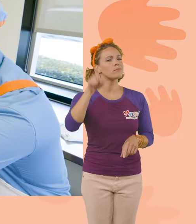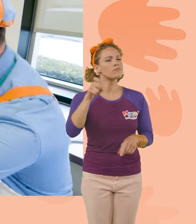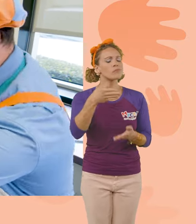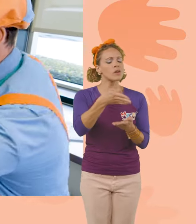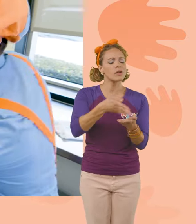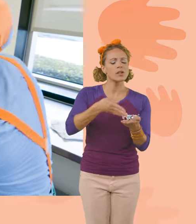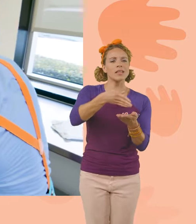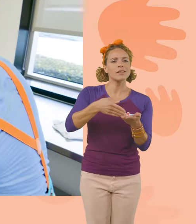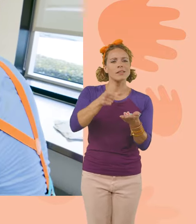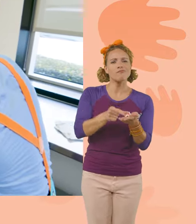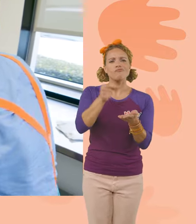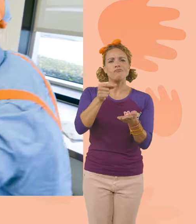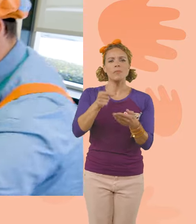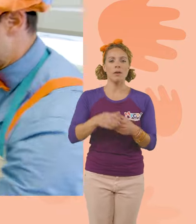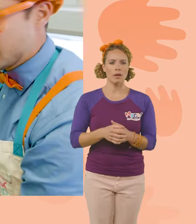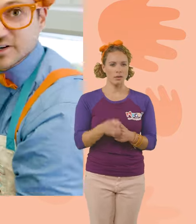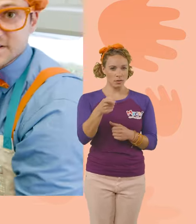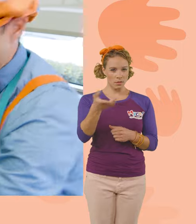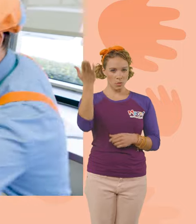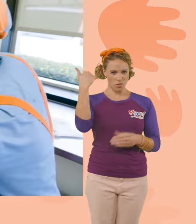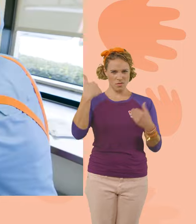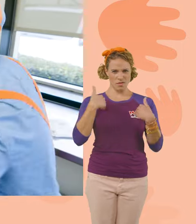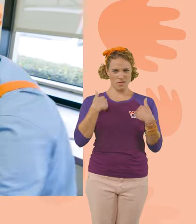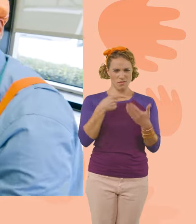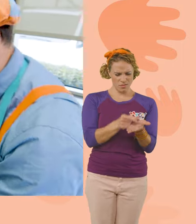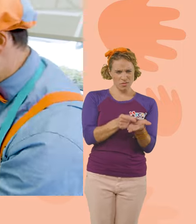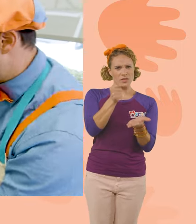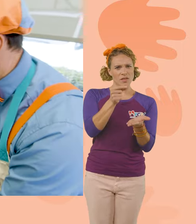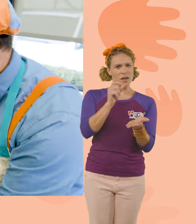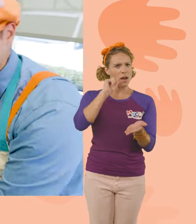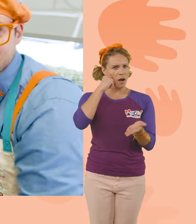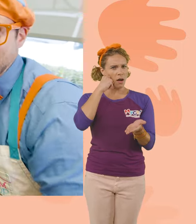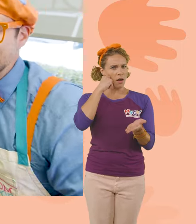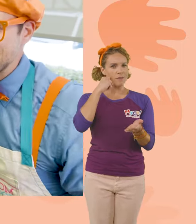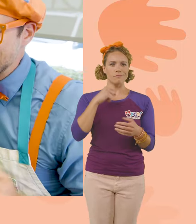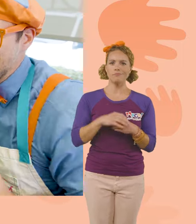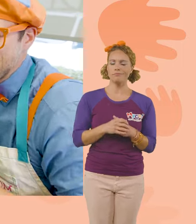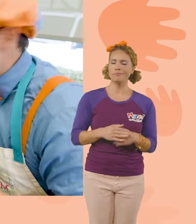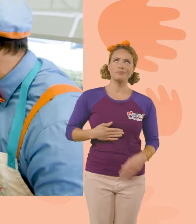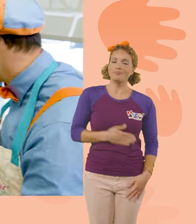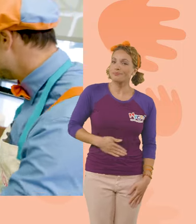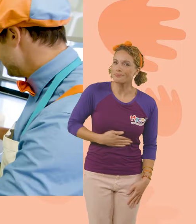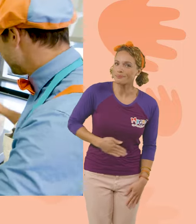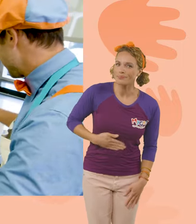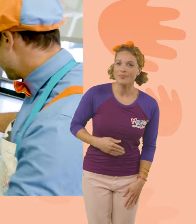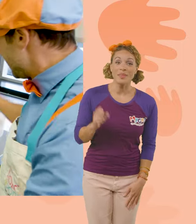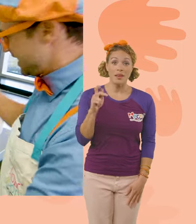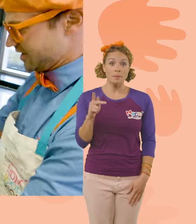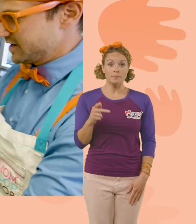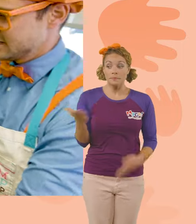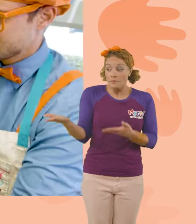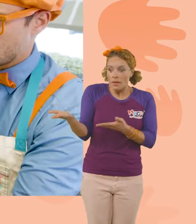should probably slice it. Have you ever had a slice of an apple? They're so yummy.